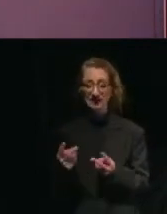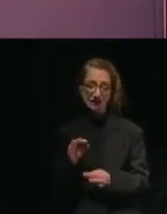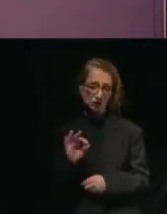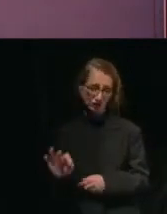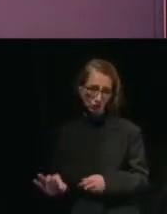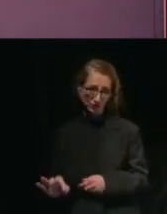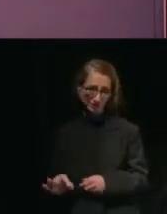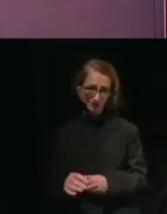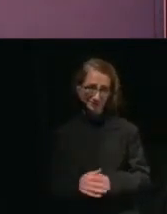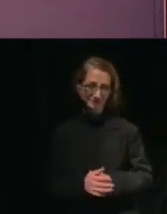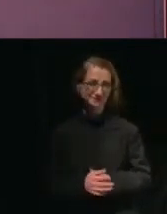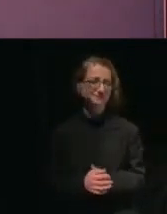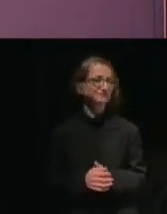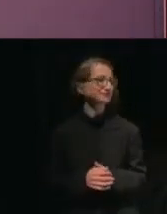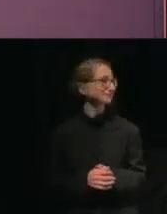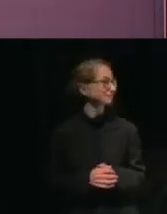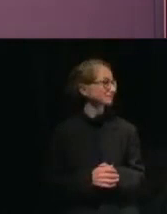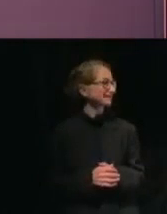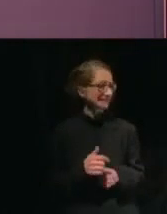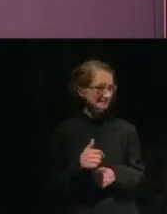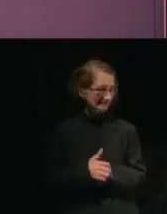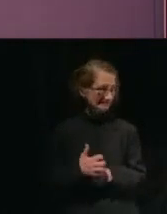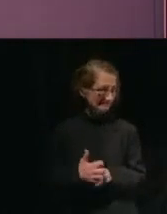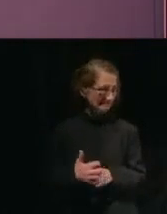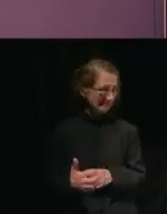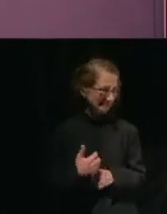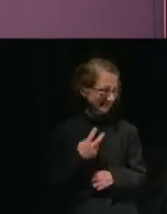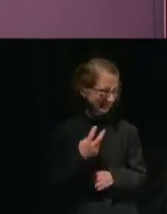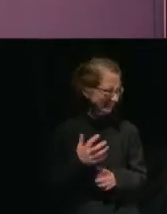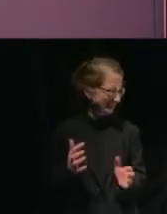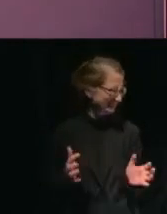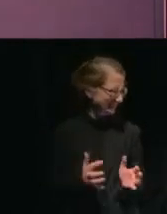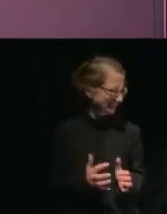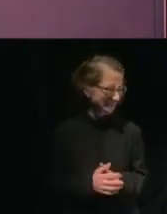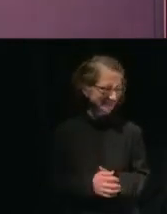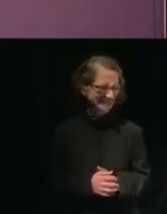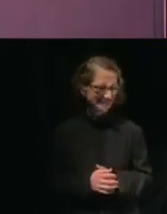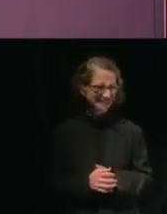It's very important, especially for people who have discrimination experiences.